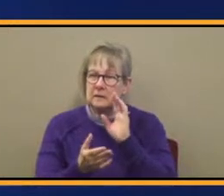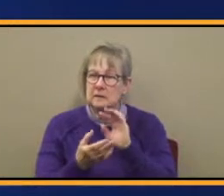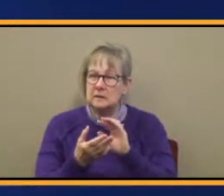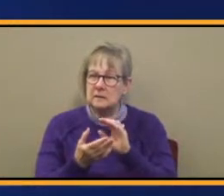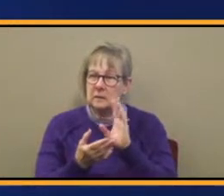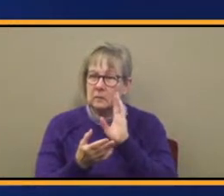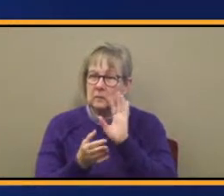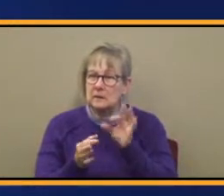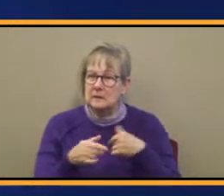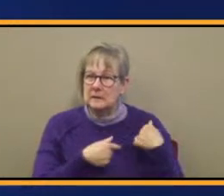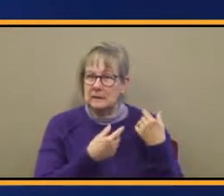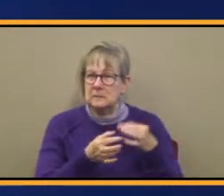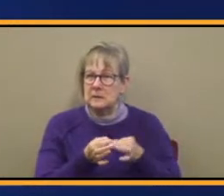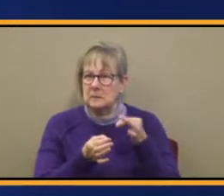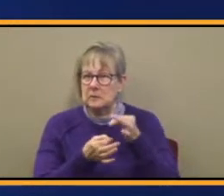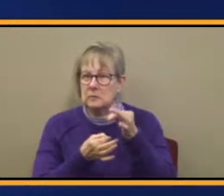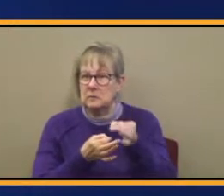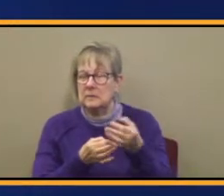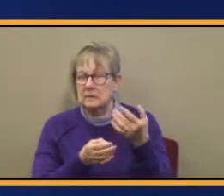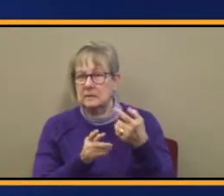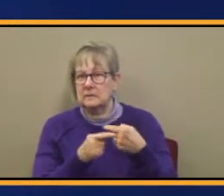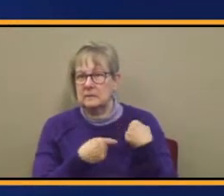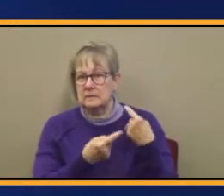been postponed for the last two council meetings.